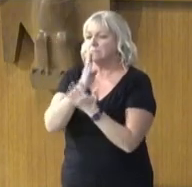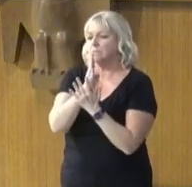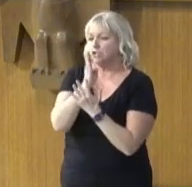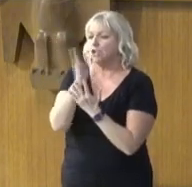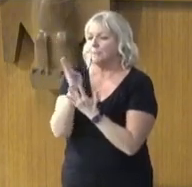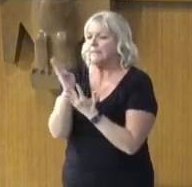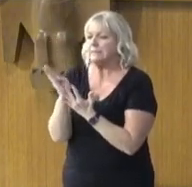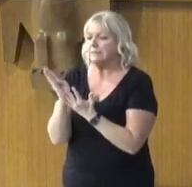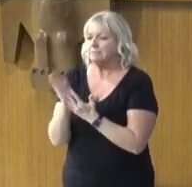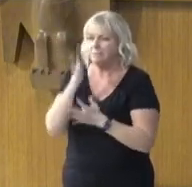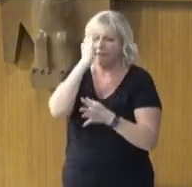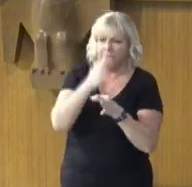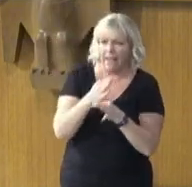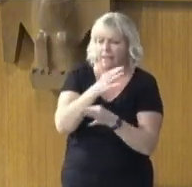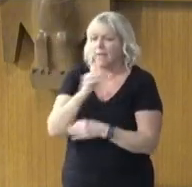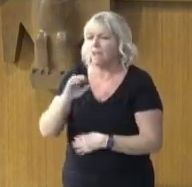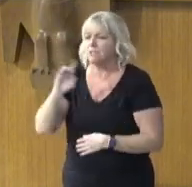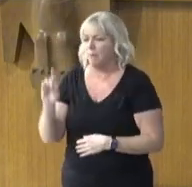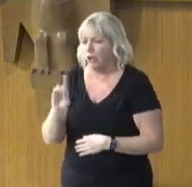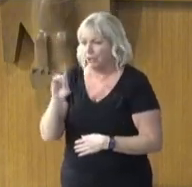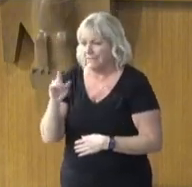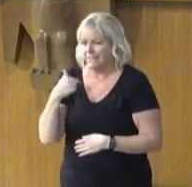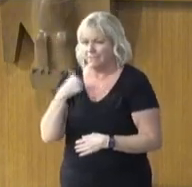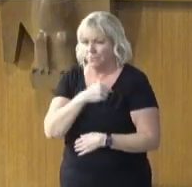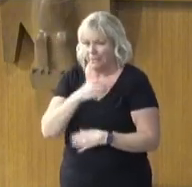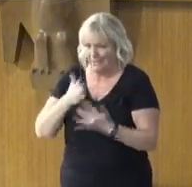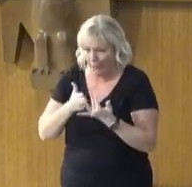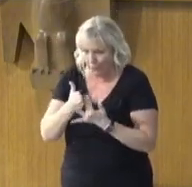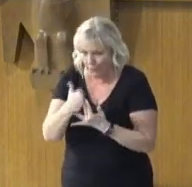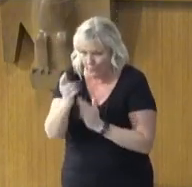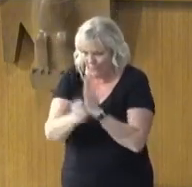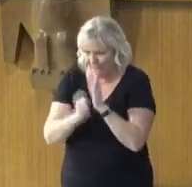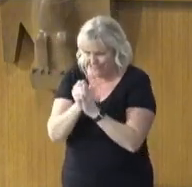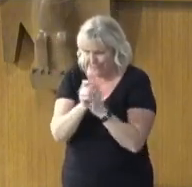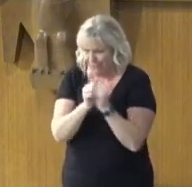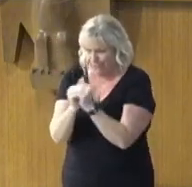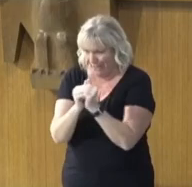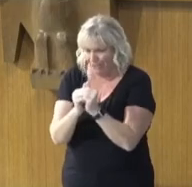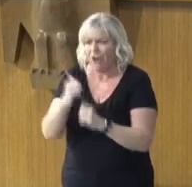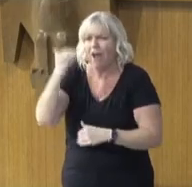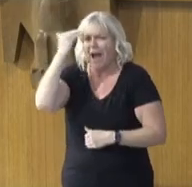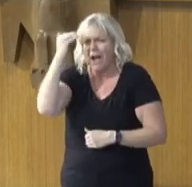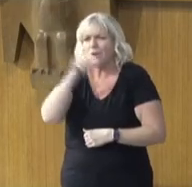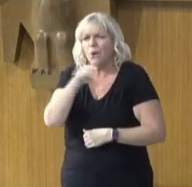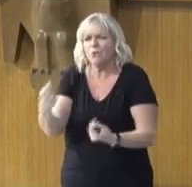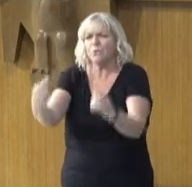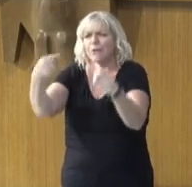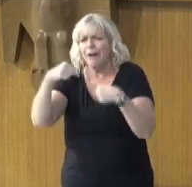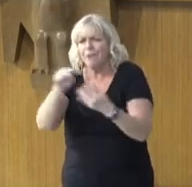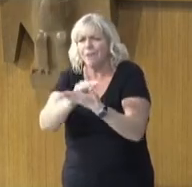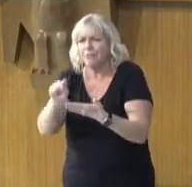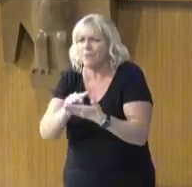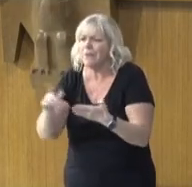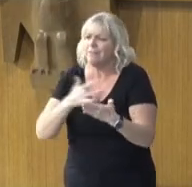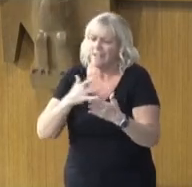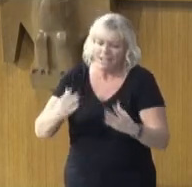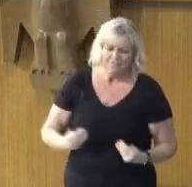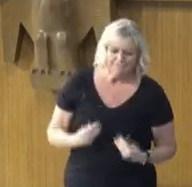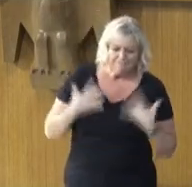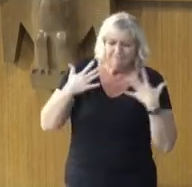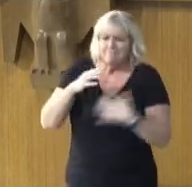walk through this together. Now, I know most of you come here each Sunday to feel inspired, maybe energized,